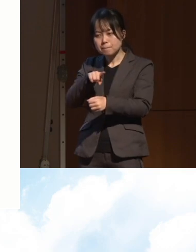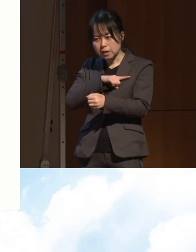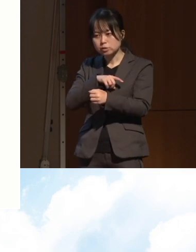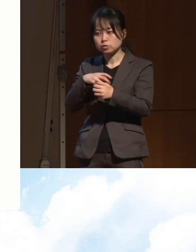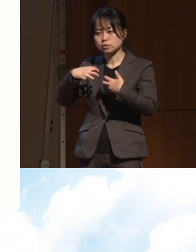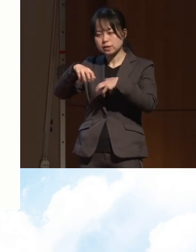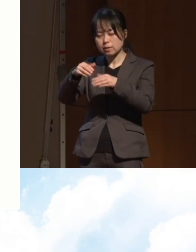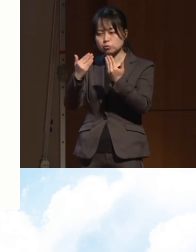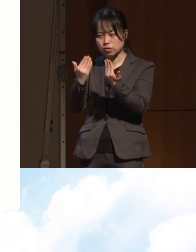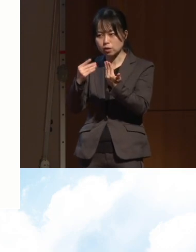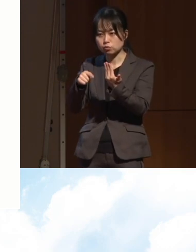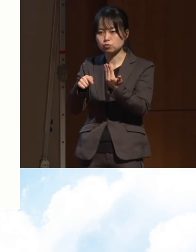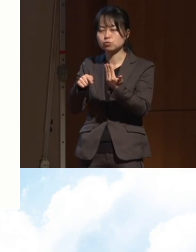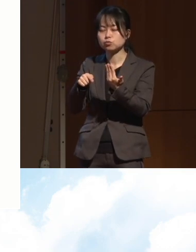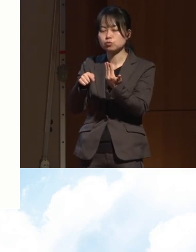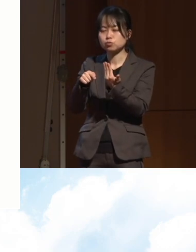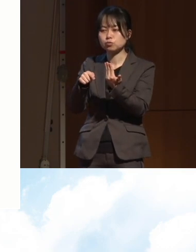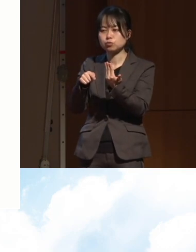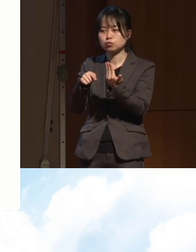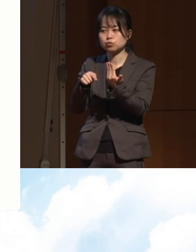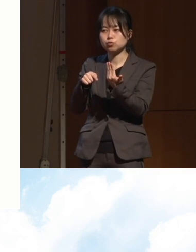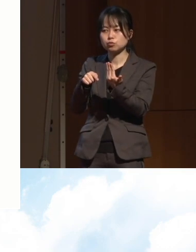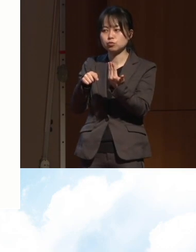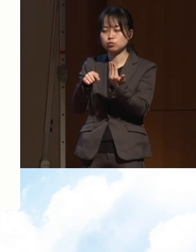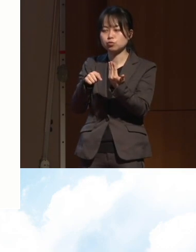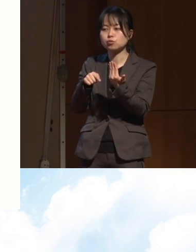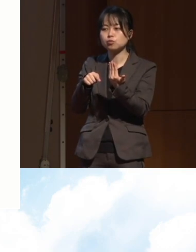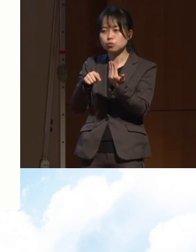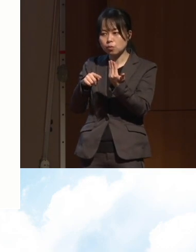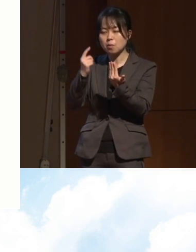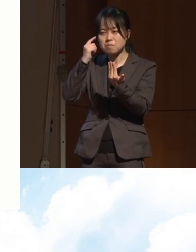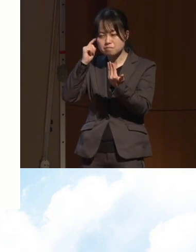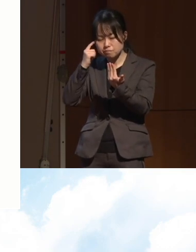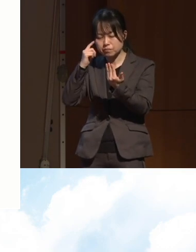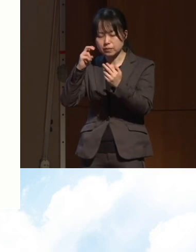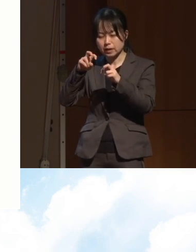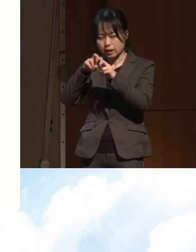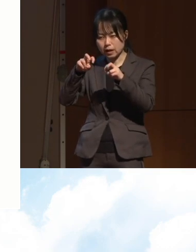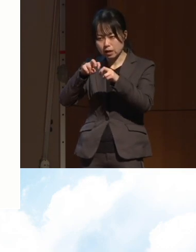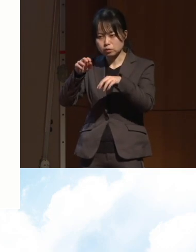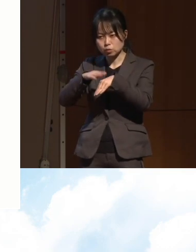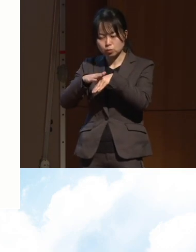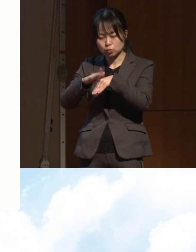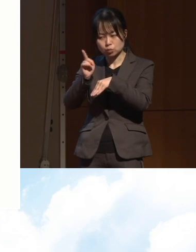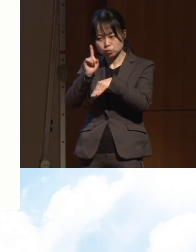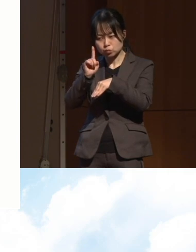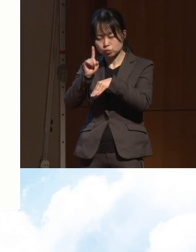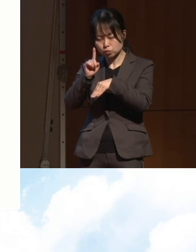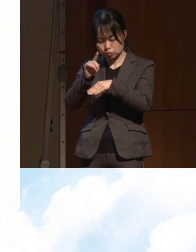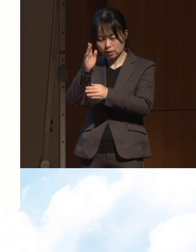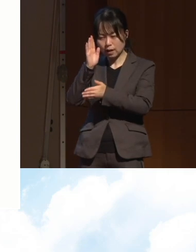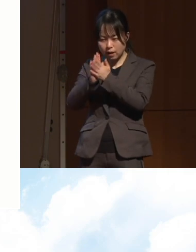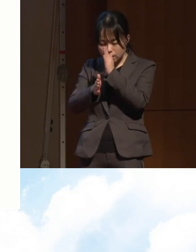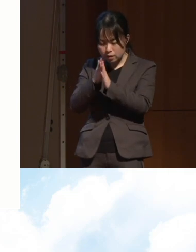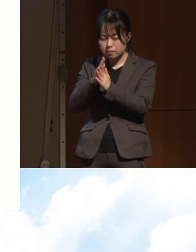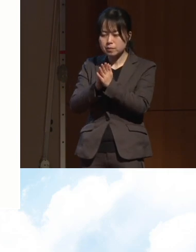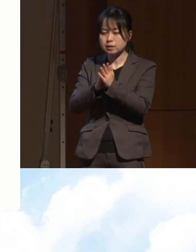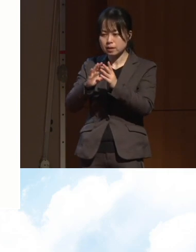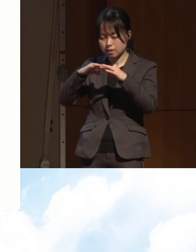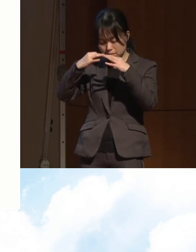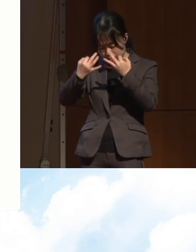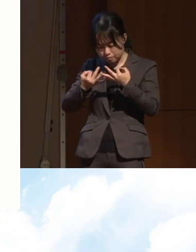understand how we need to develop vaccines. And the first thing that I thought about was it's